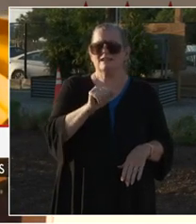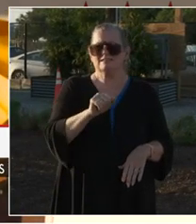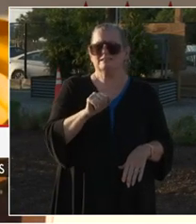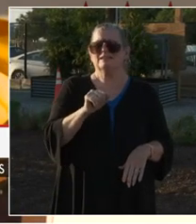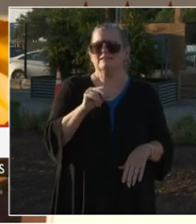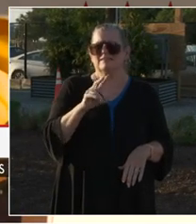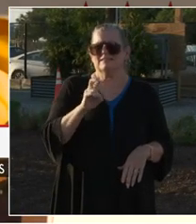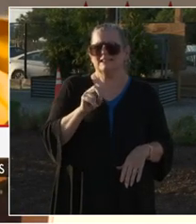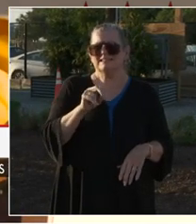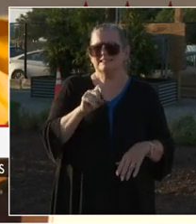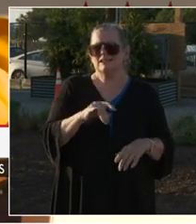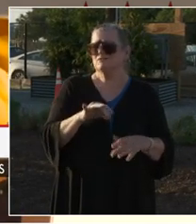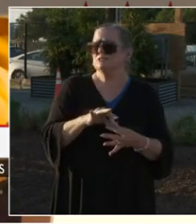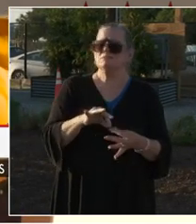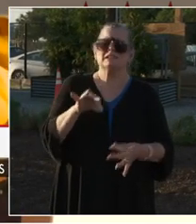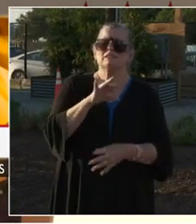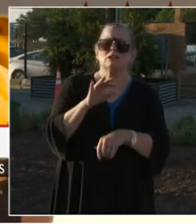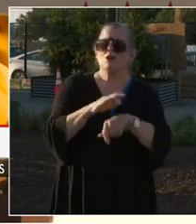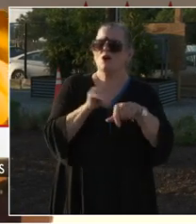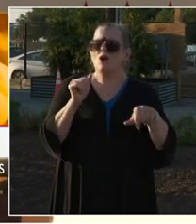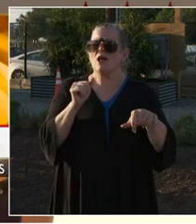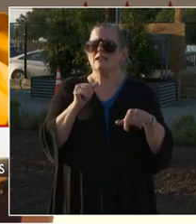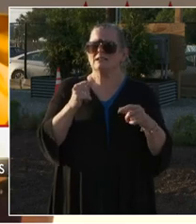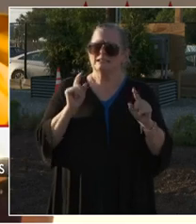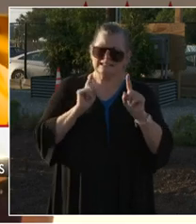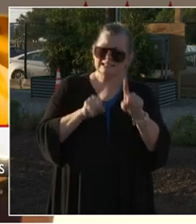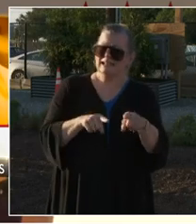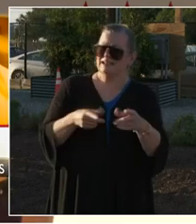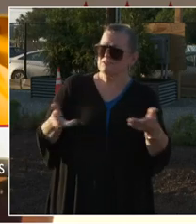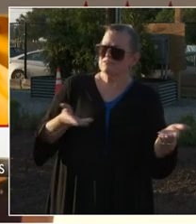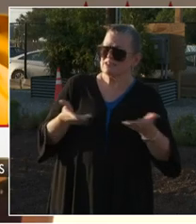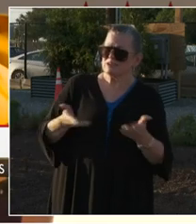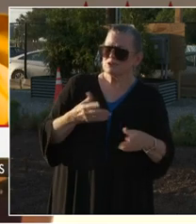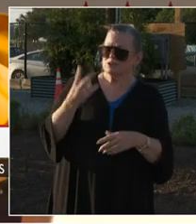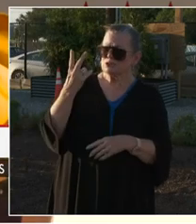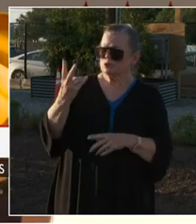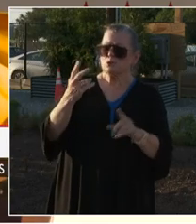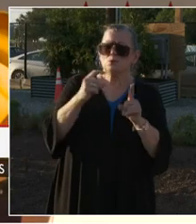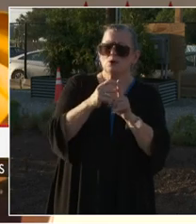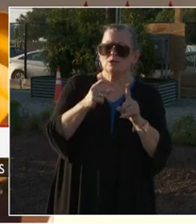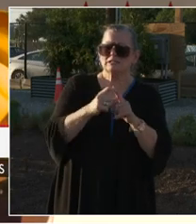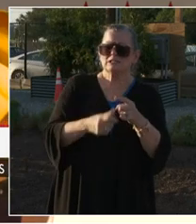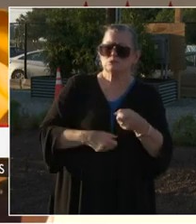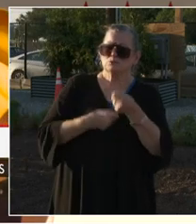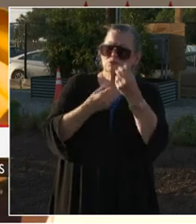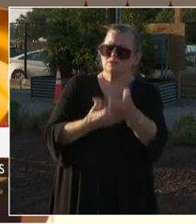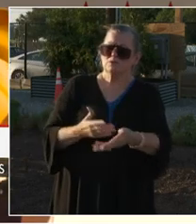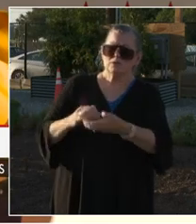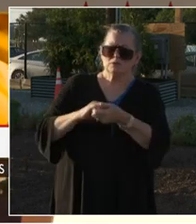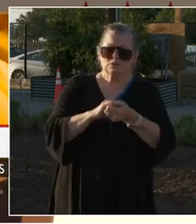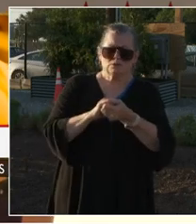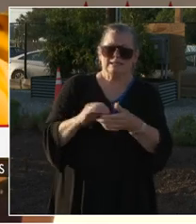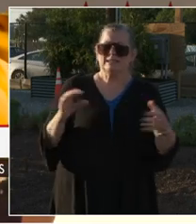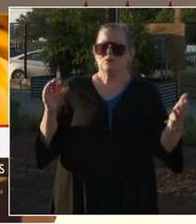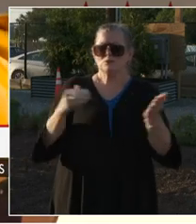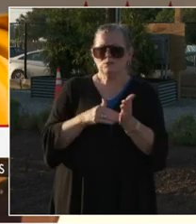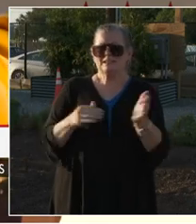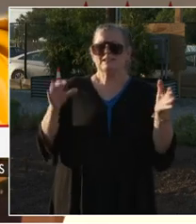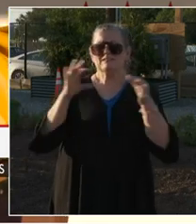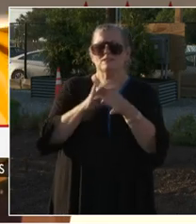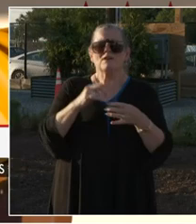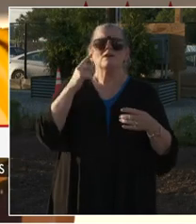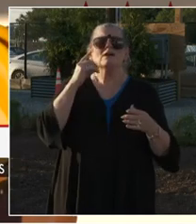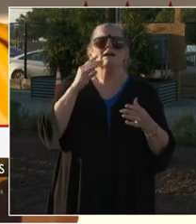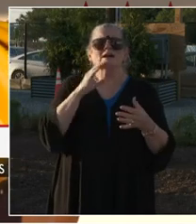call and response, I invite you to join me in this two-word expression to unite us for today's celebration of Women's